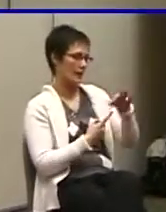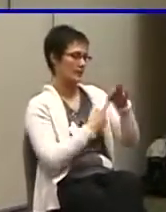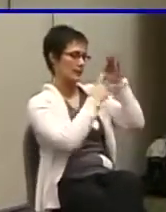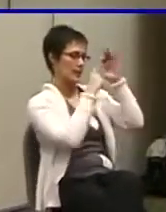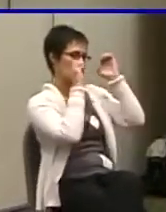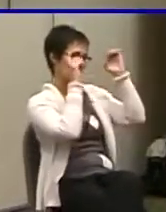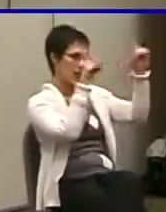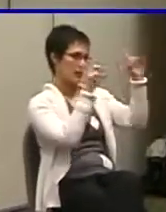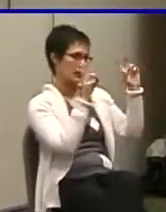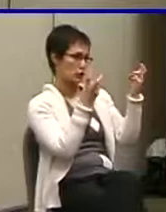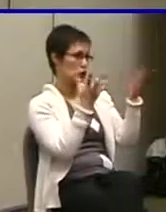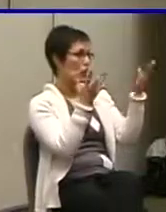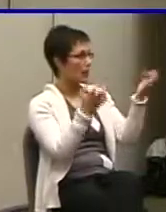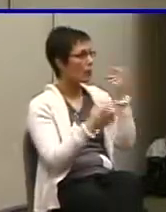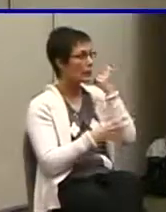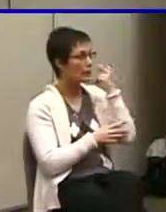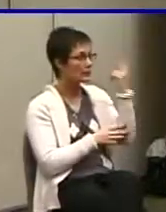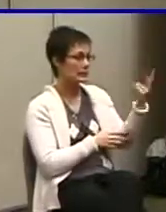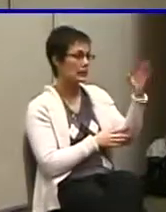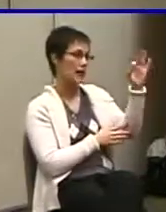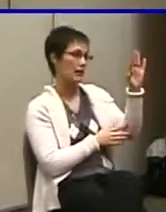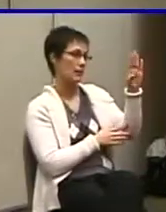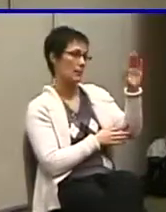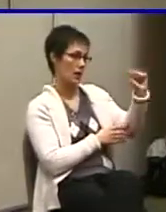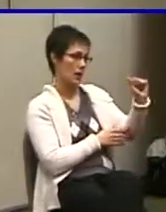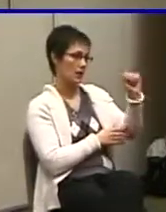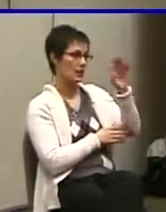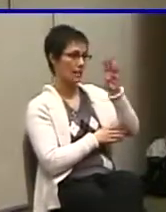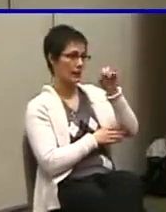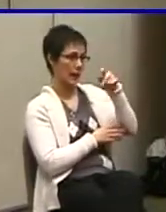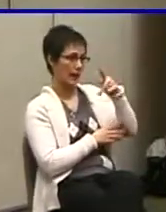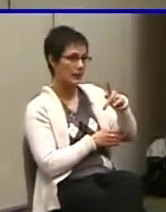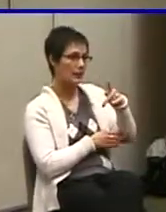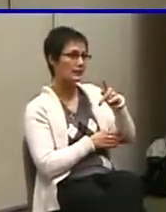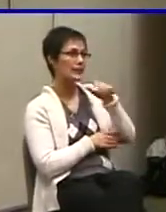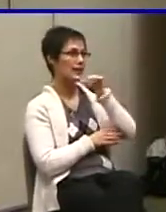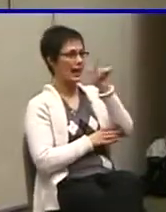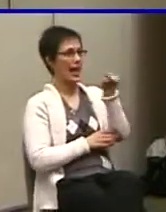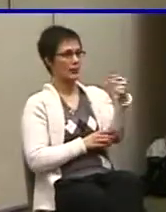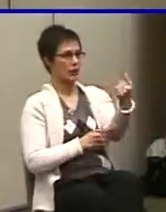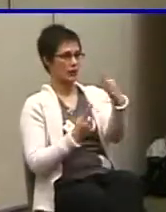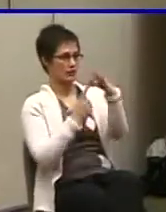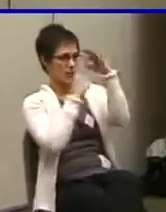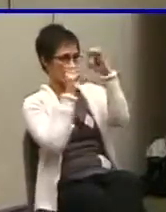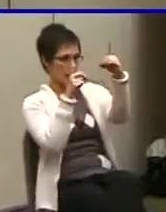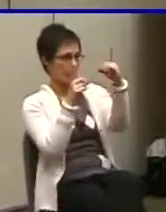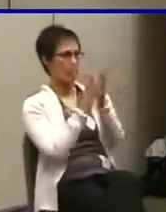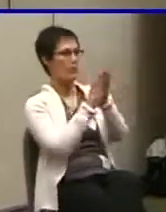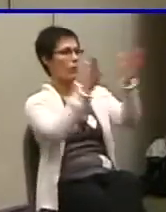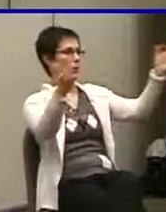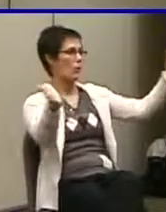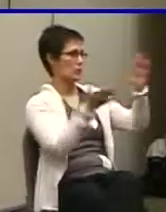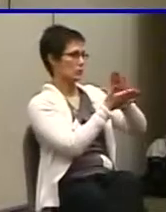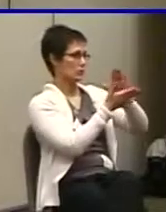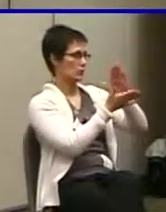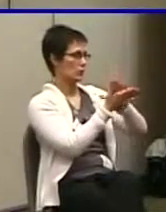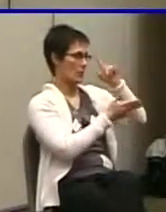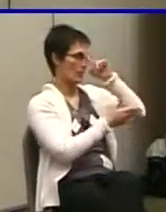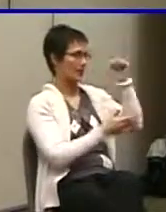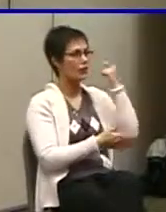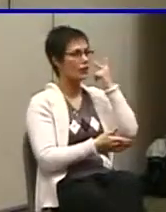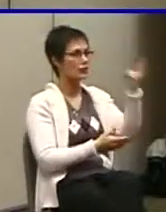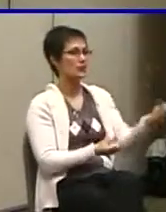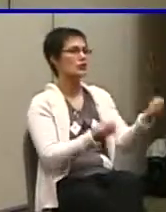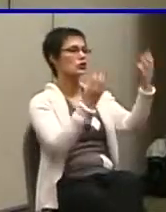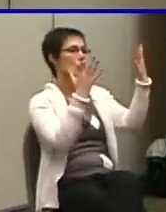FBAs and BIPs for all kids because there's another group of students that are being suspended and expelled at rates higher than what would be anticipated, and that's students of color, especially